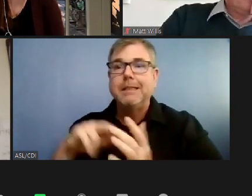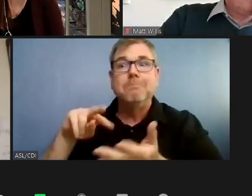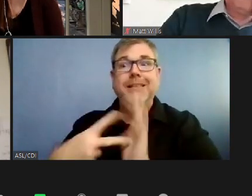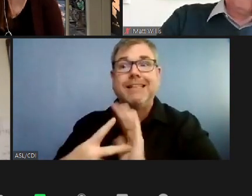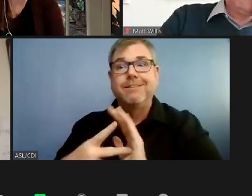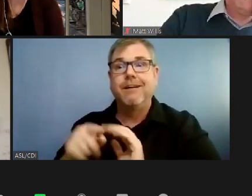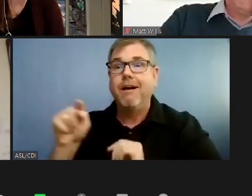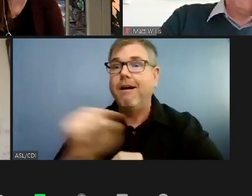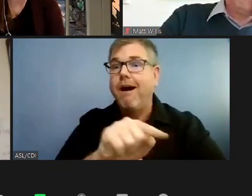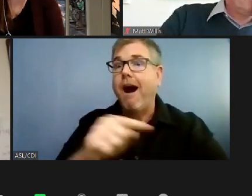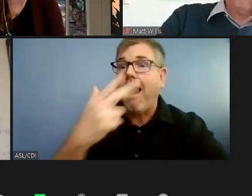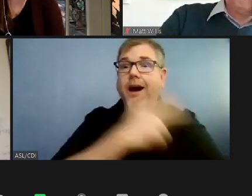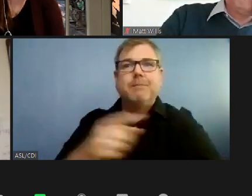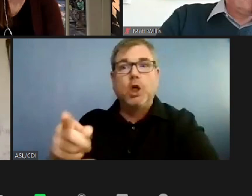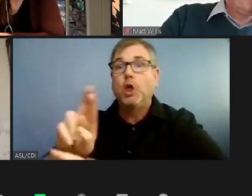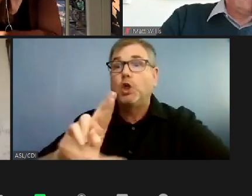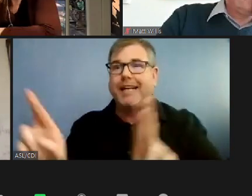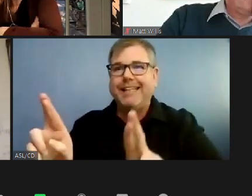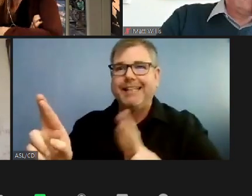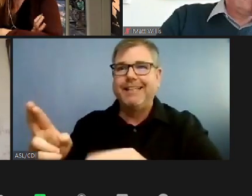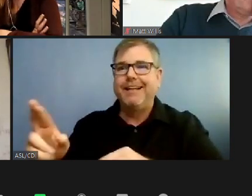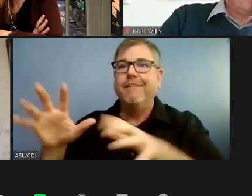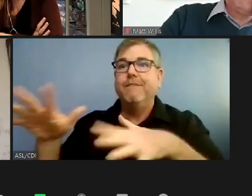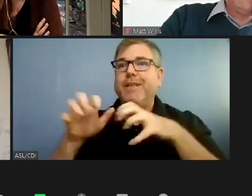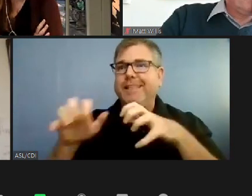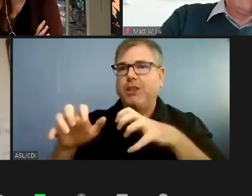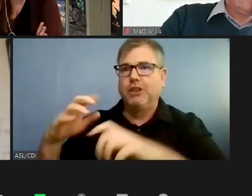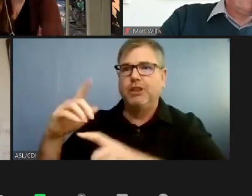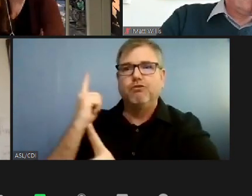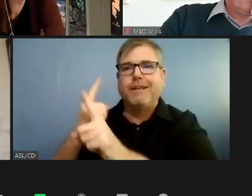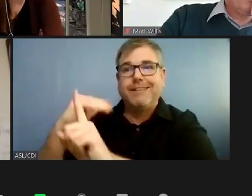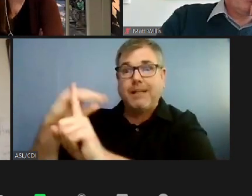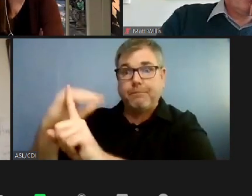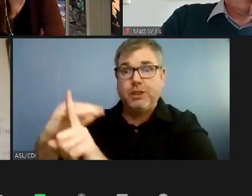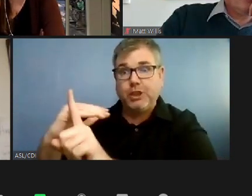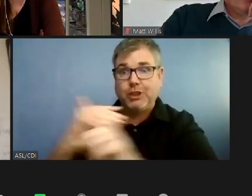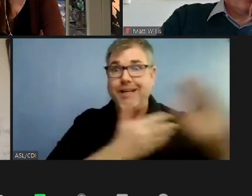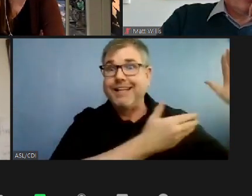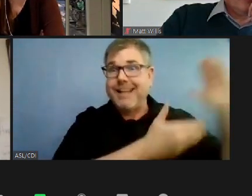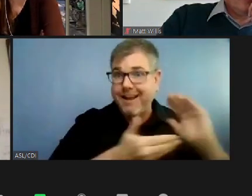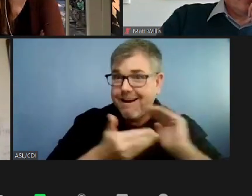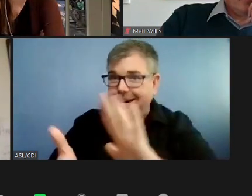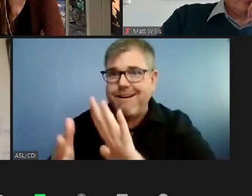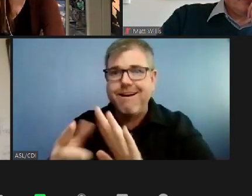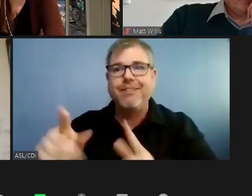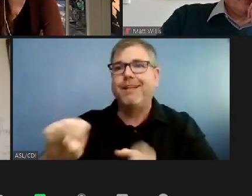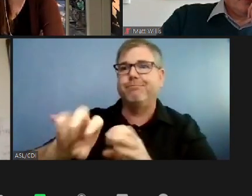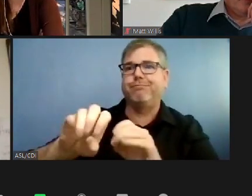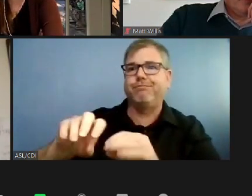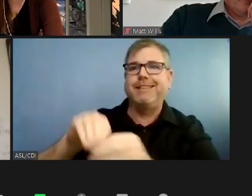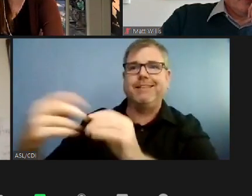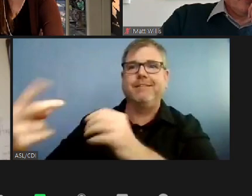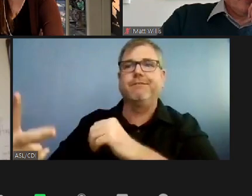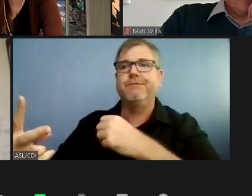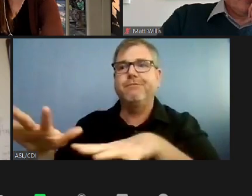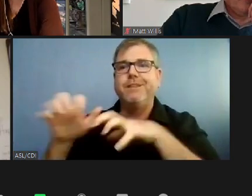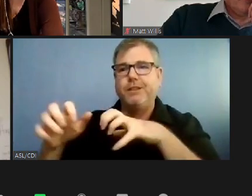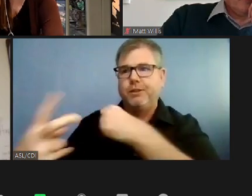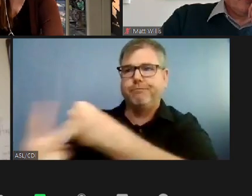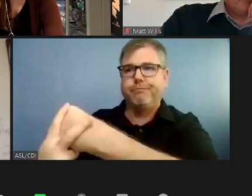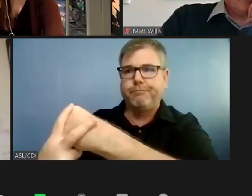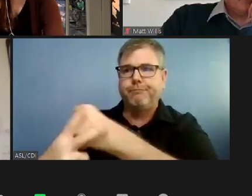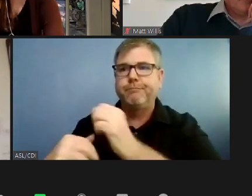and this is just going to get broader and broader, but most of what we've been doing so far has been, hospitals, skilled nursing facilities,